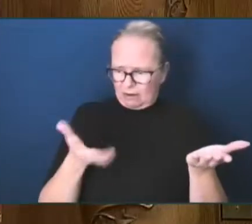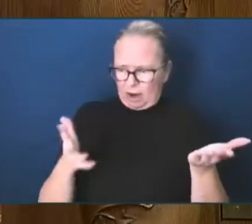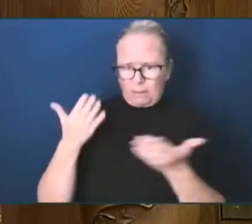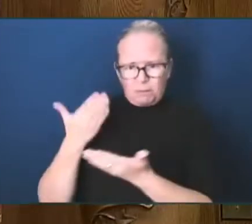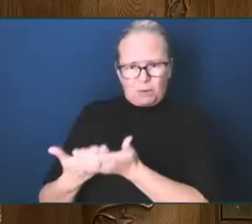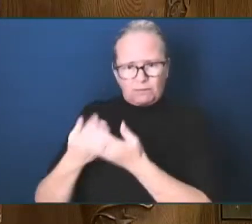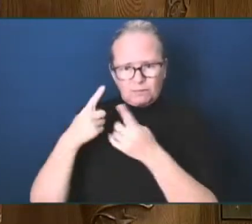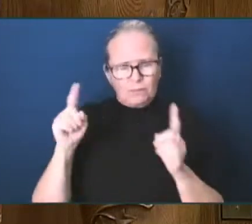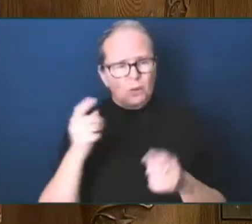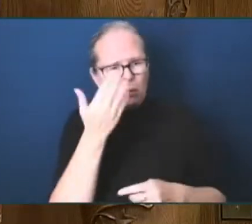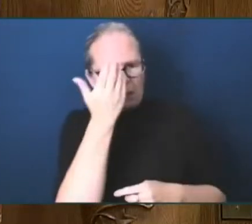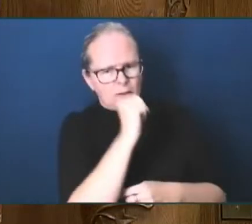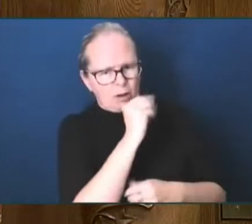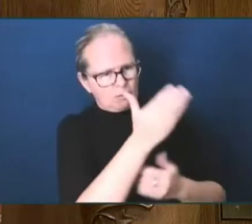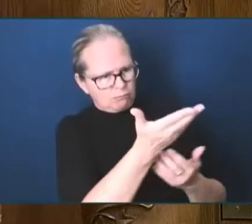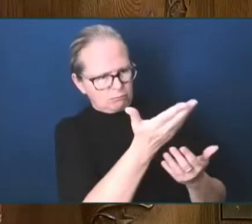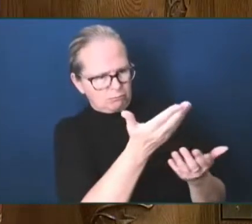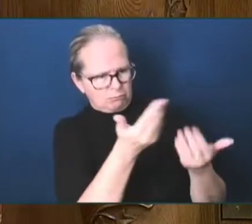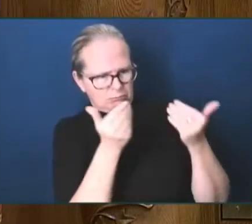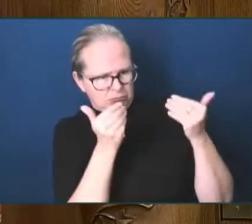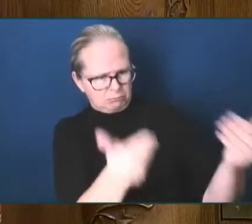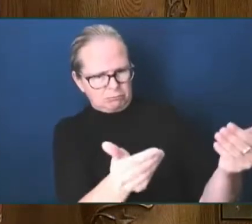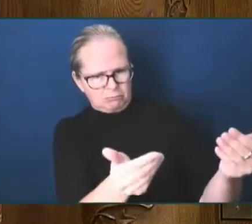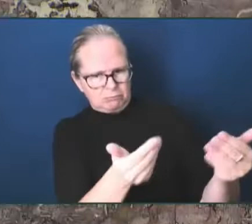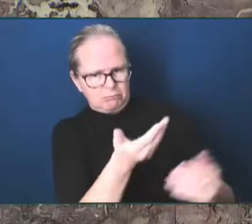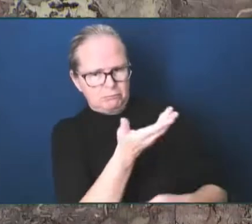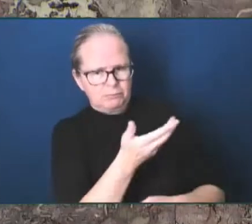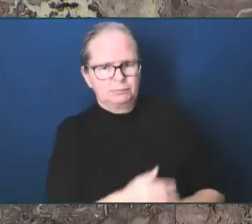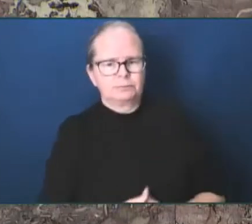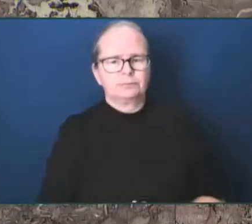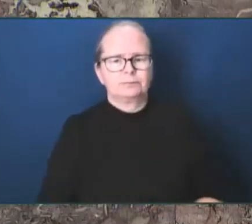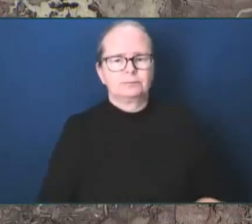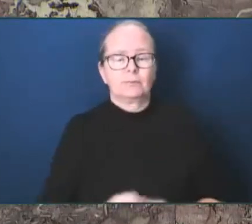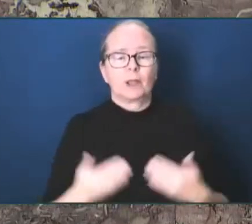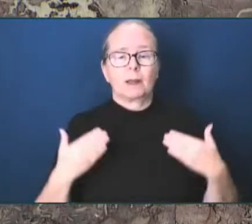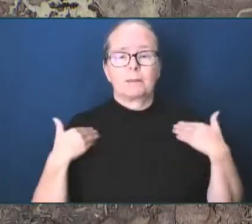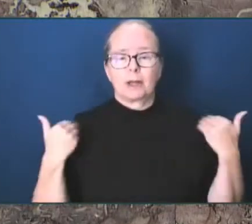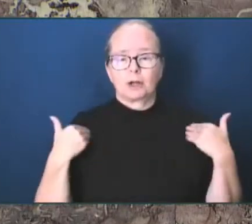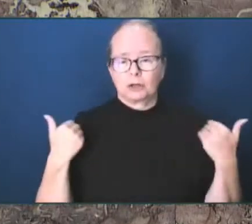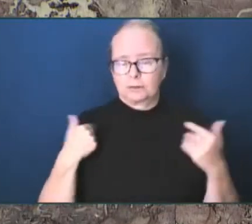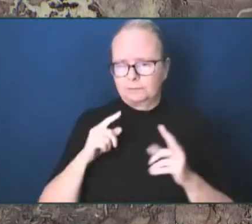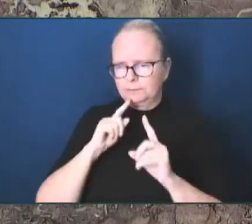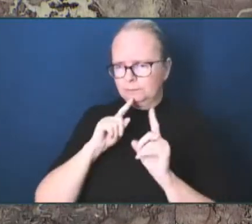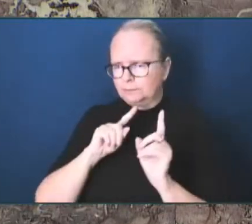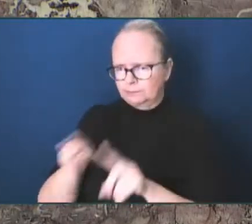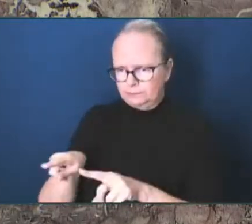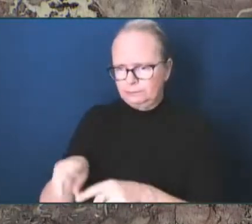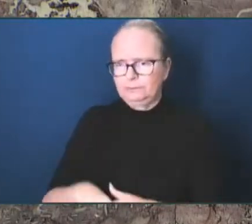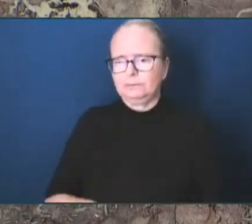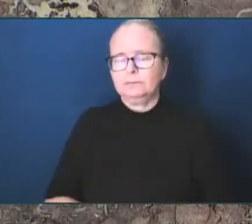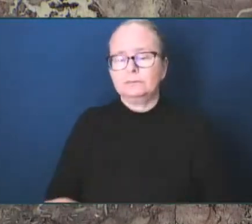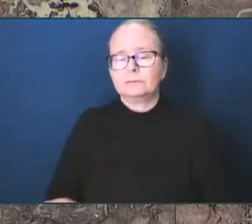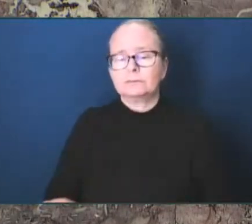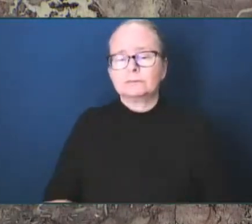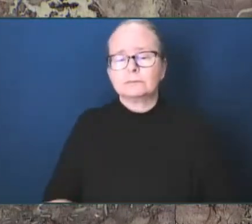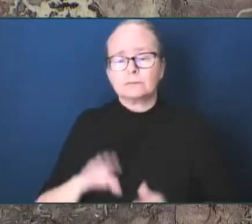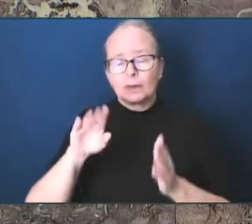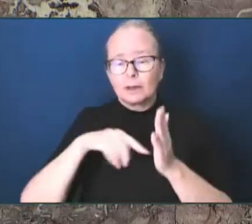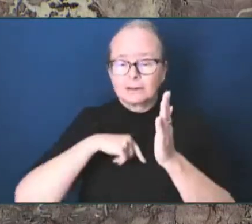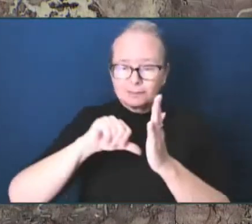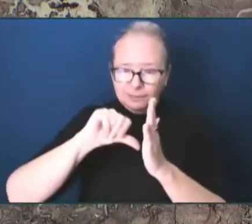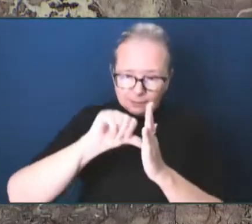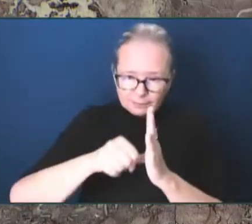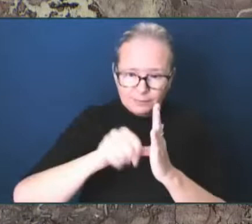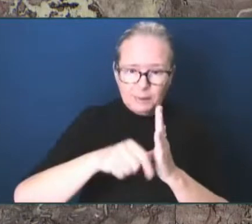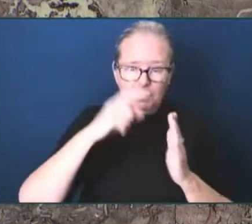Minister of Mental Health and Addictions. Thank you, Mr. Speaker. Because our government recognizes that police on the front line